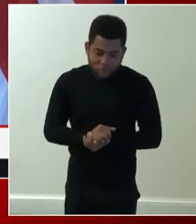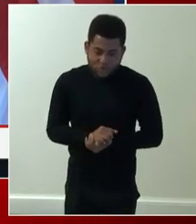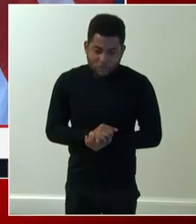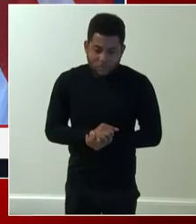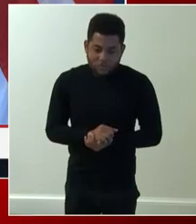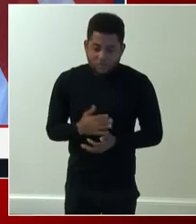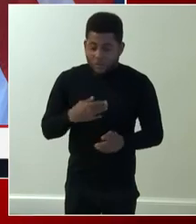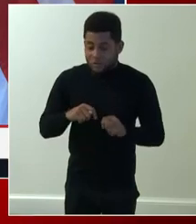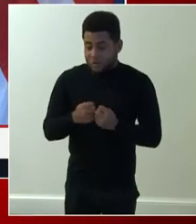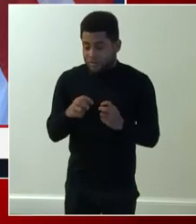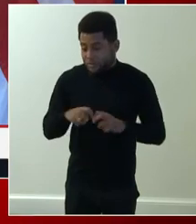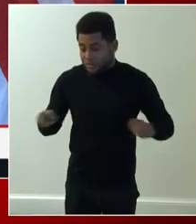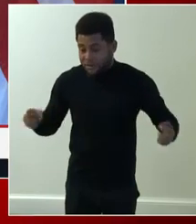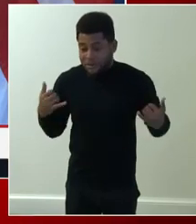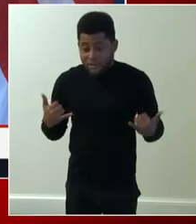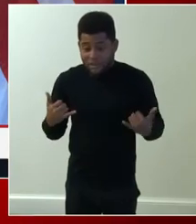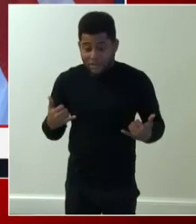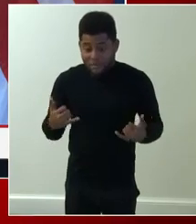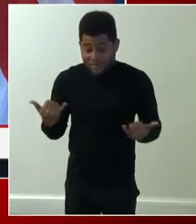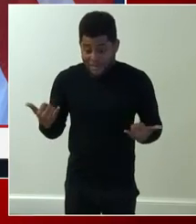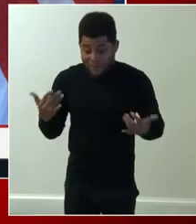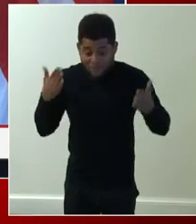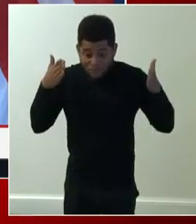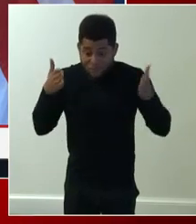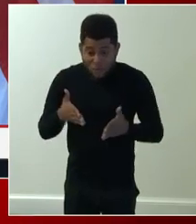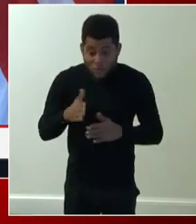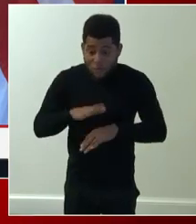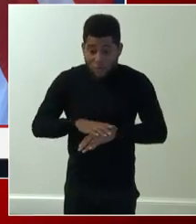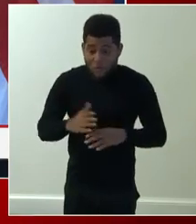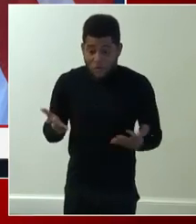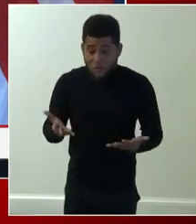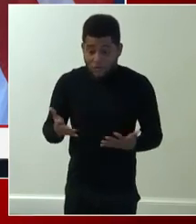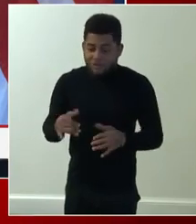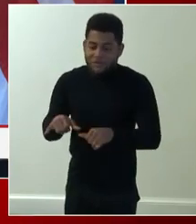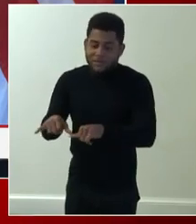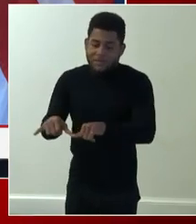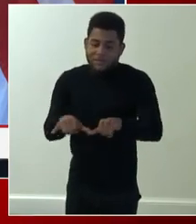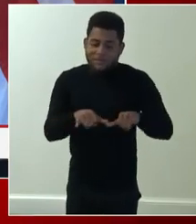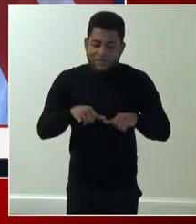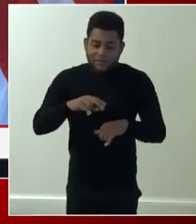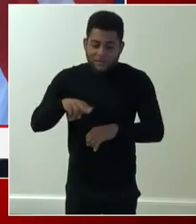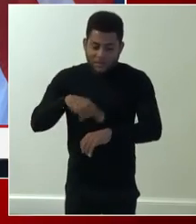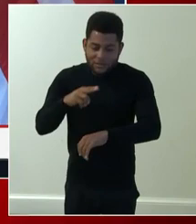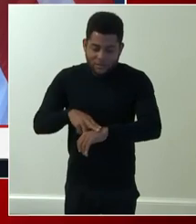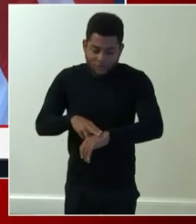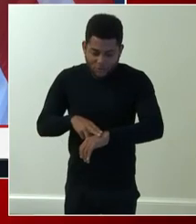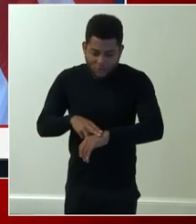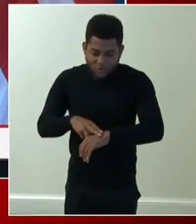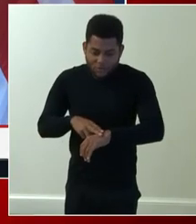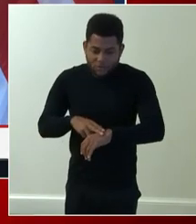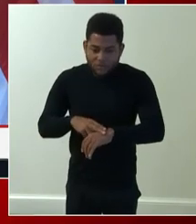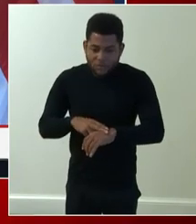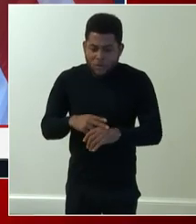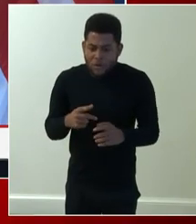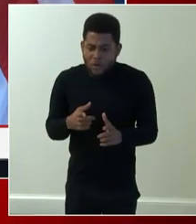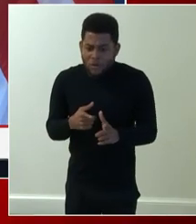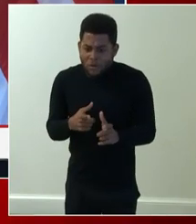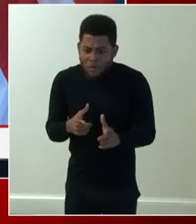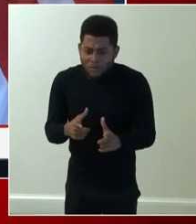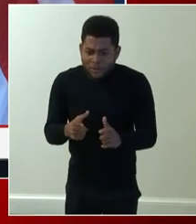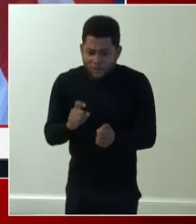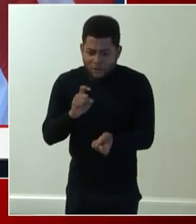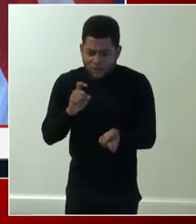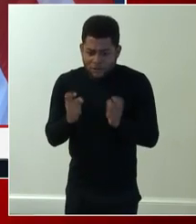We are addressing what our nation is experiencing with the rapid evolving